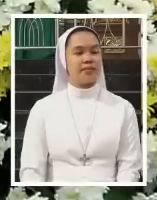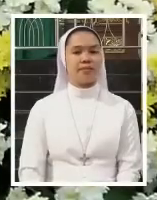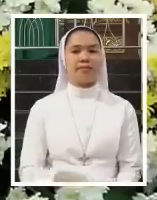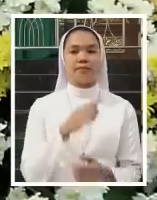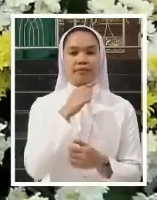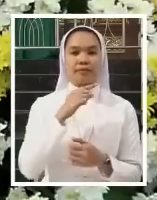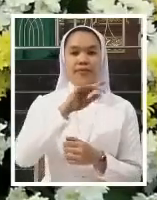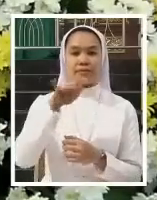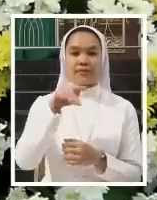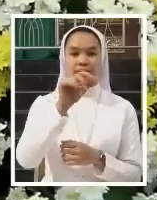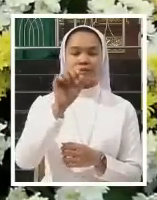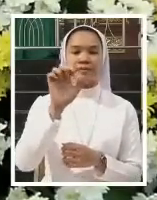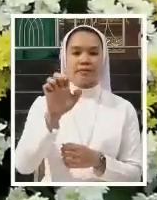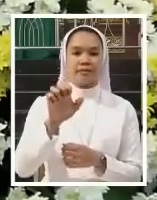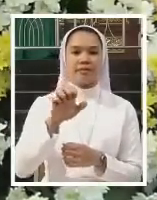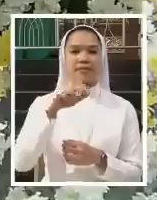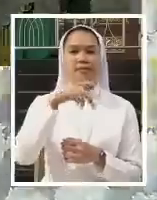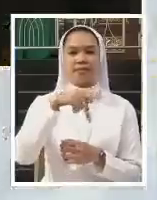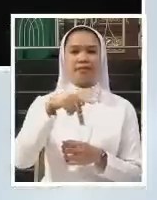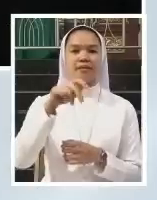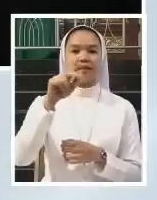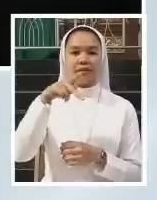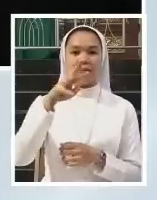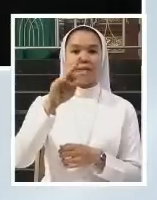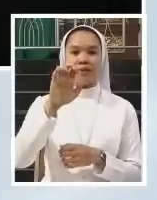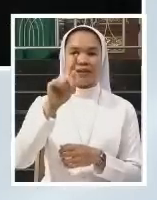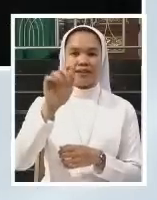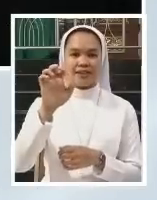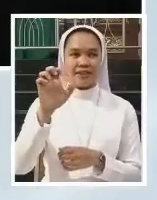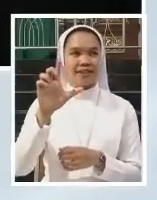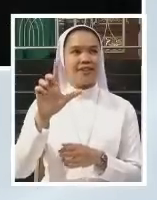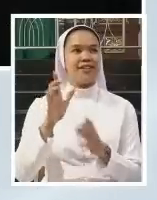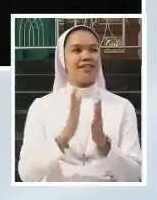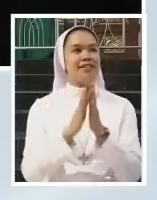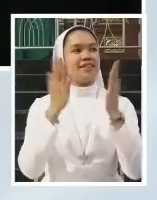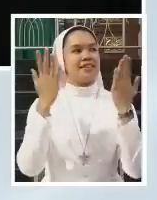Father Jose Pepe Pimentel.